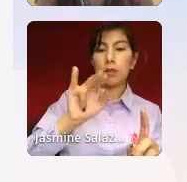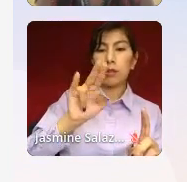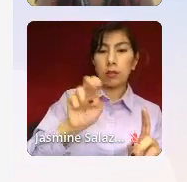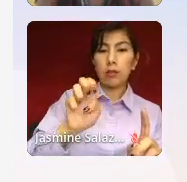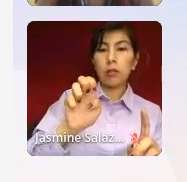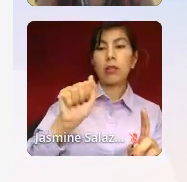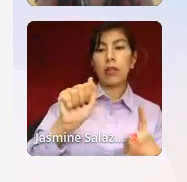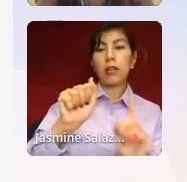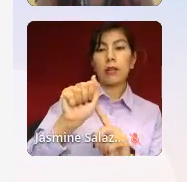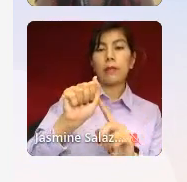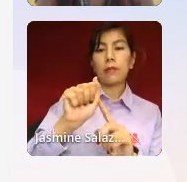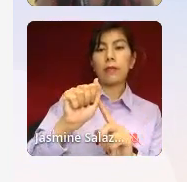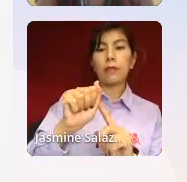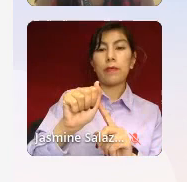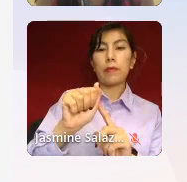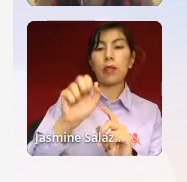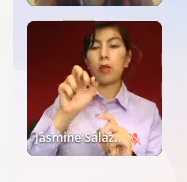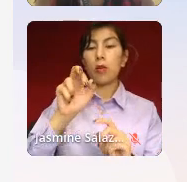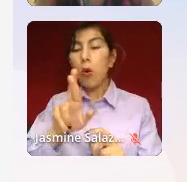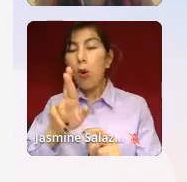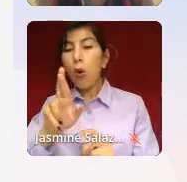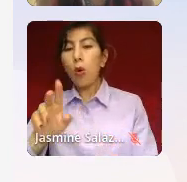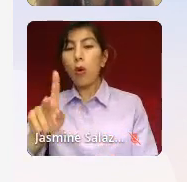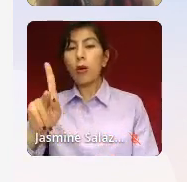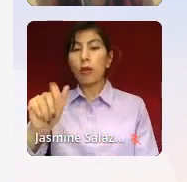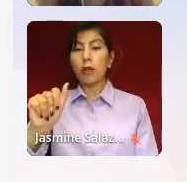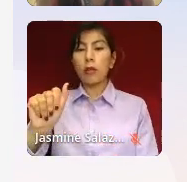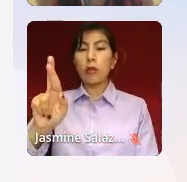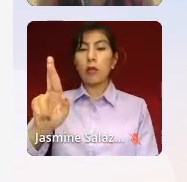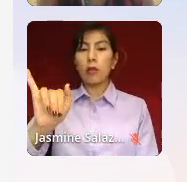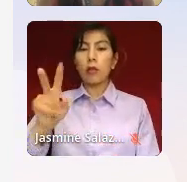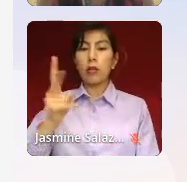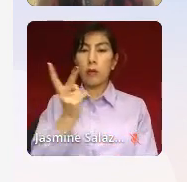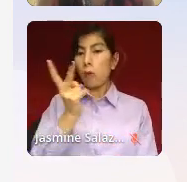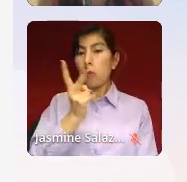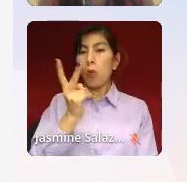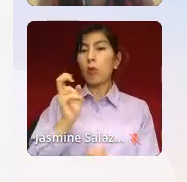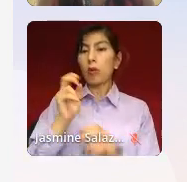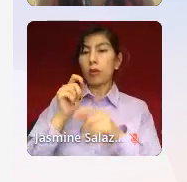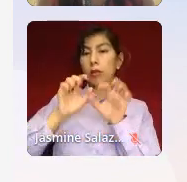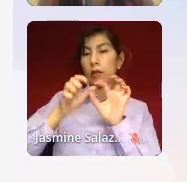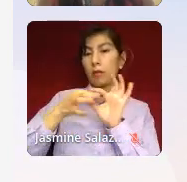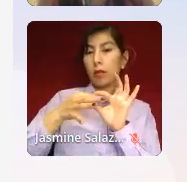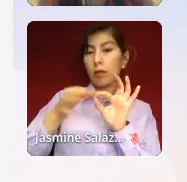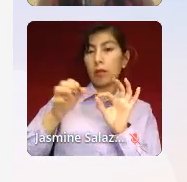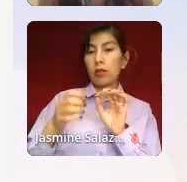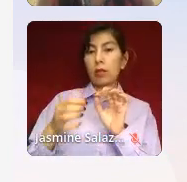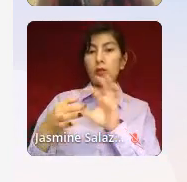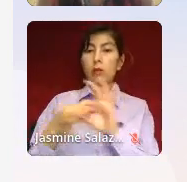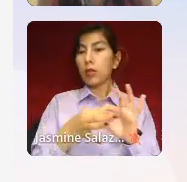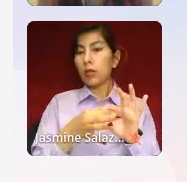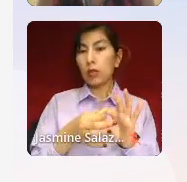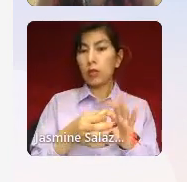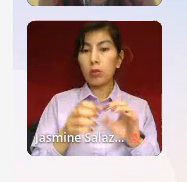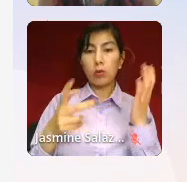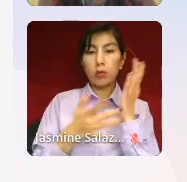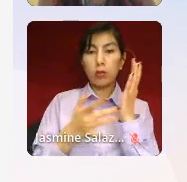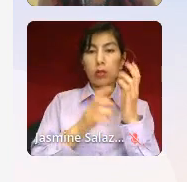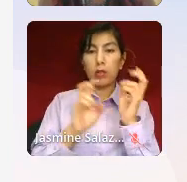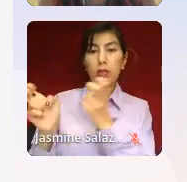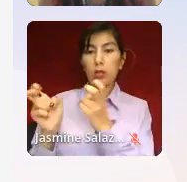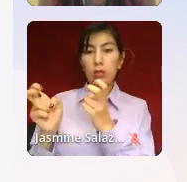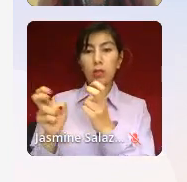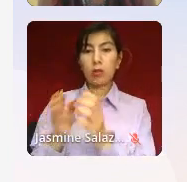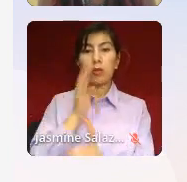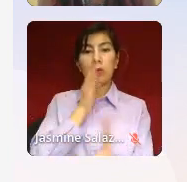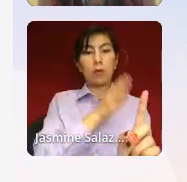Yesmina, or to my colleague Carrie, Kari. So if you're having issues with the platform, send a direct